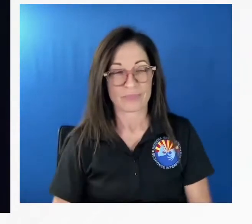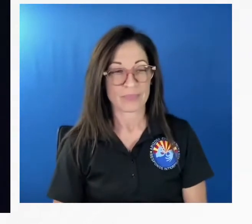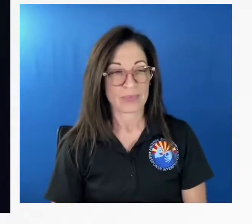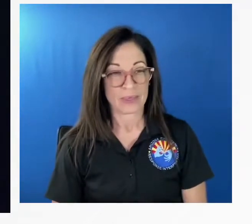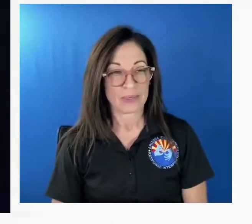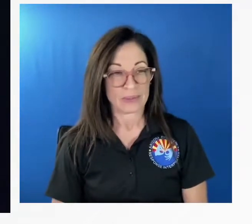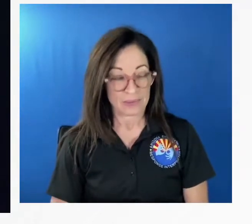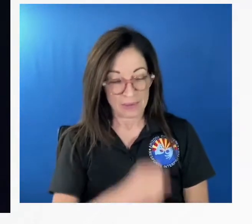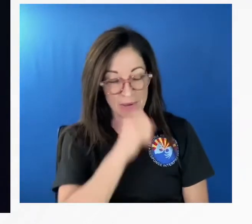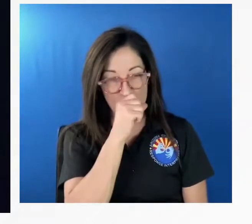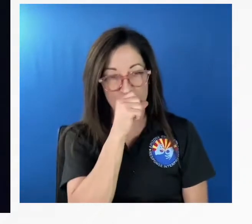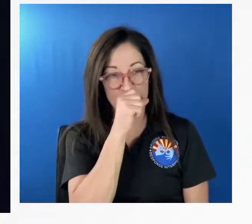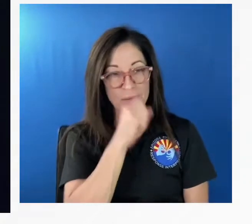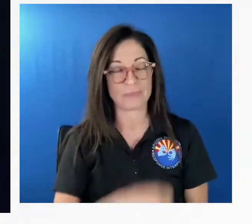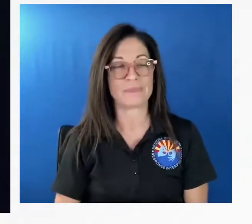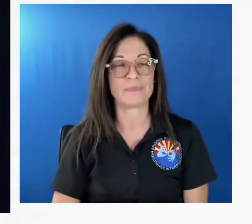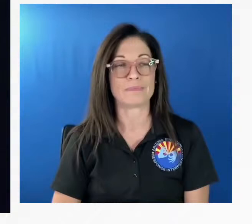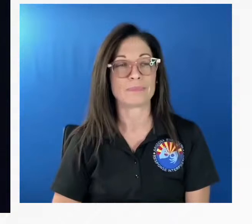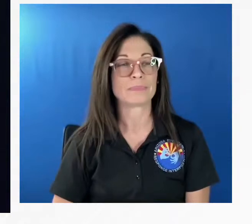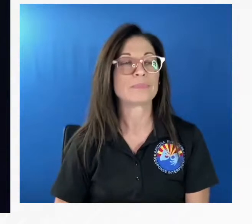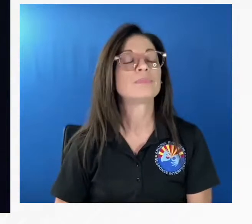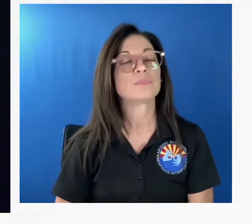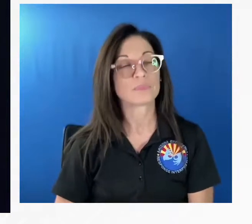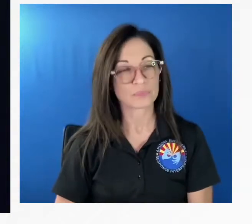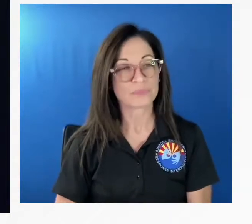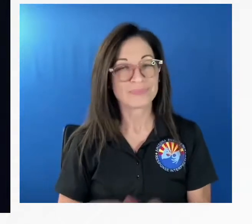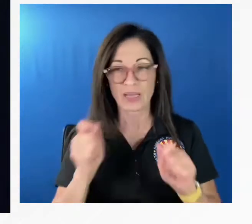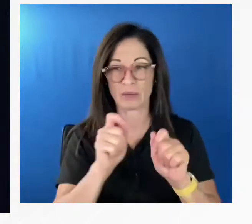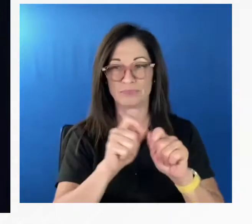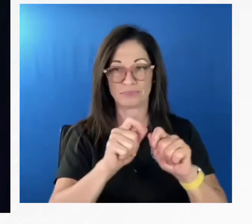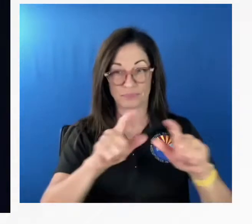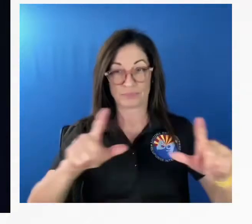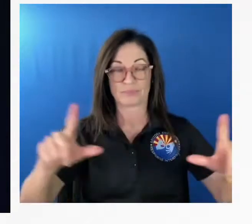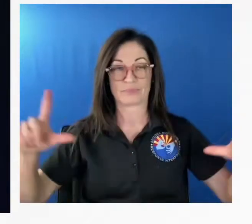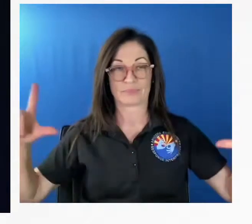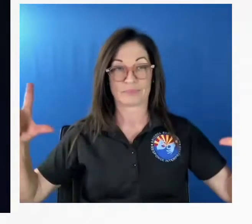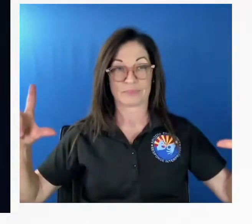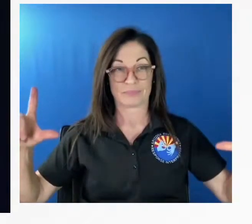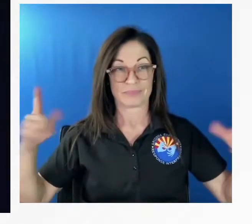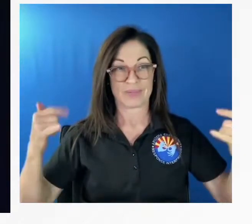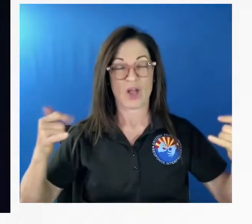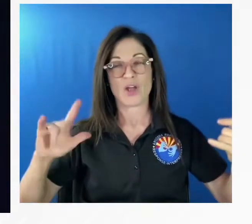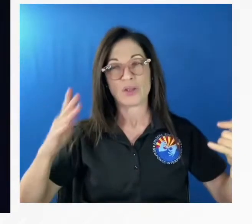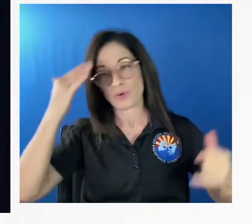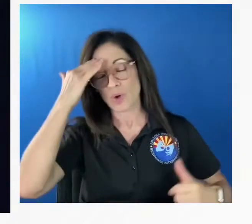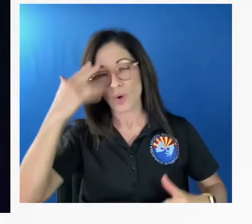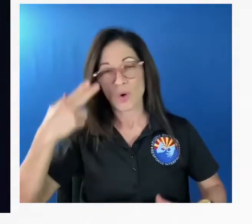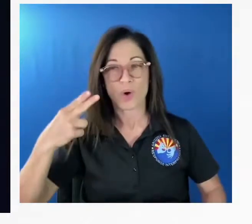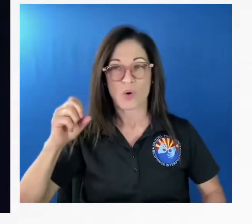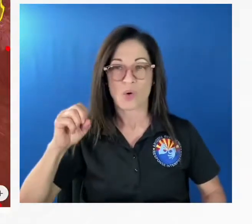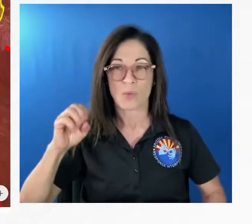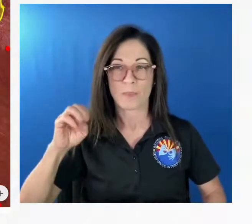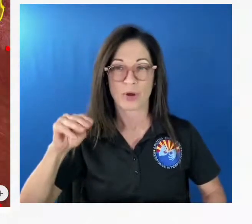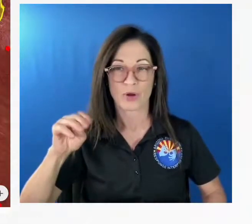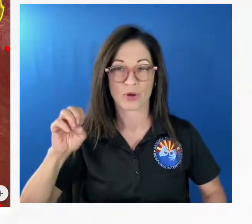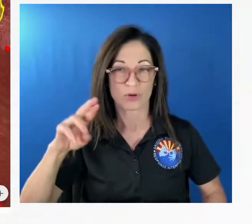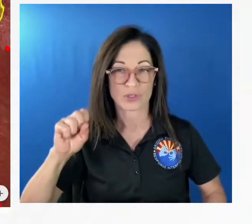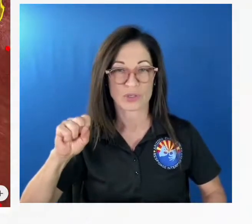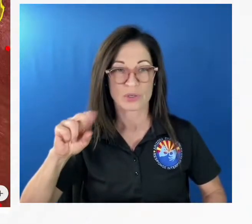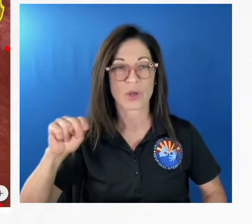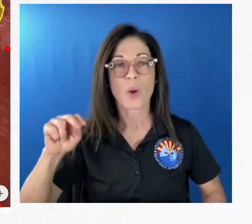So kind of the pan out a little bit is that we're all kind of familiar with Homer's Nose up in here. Now we can